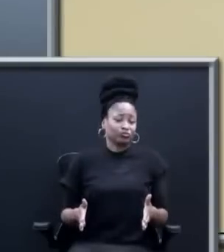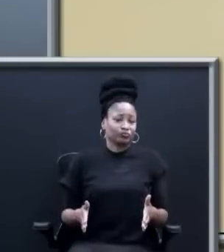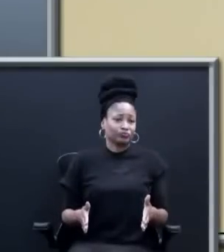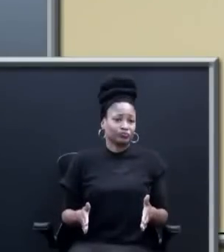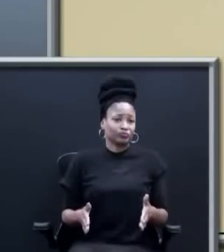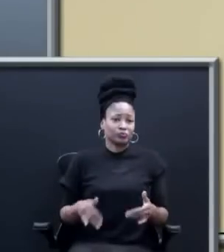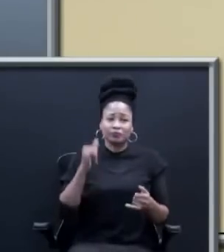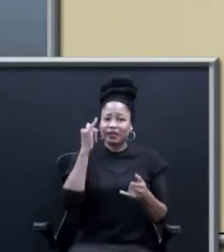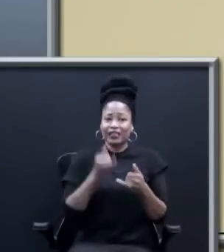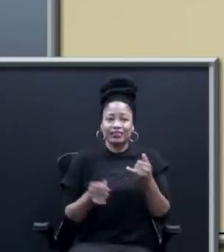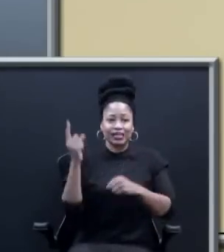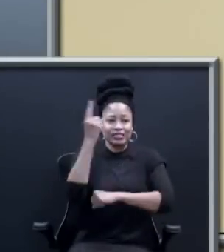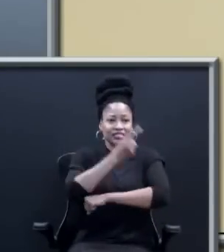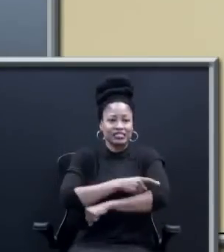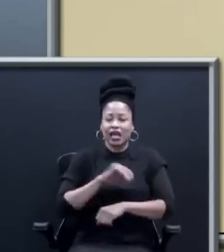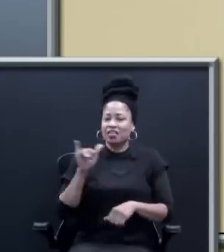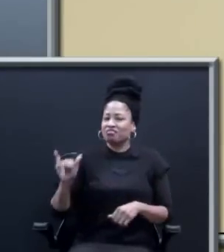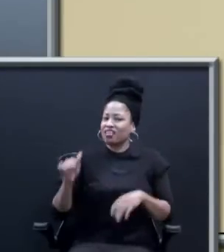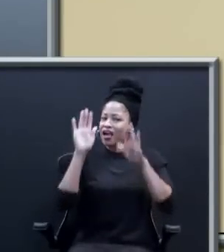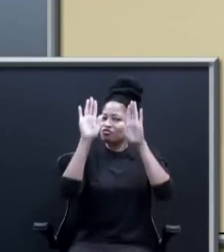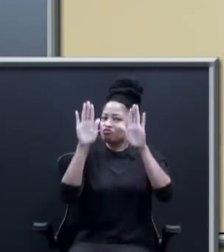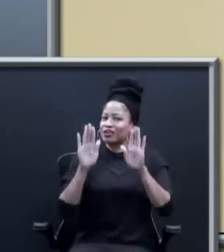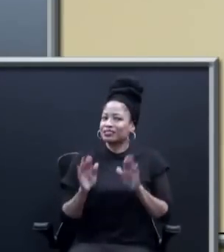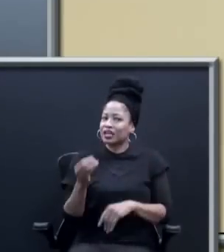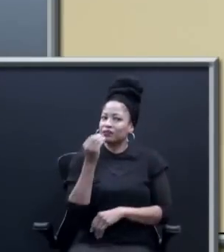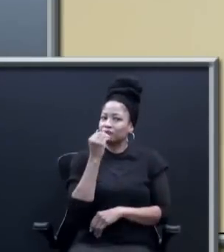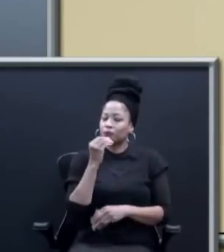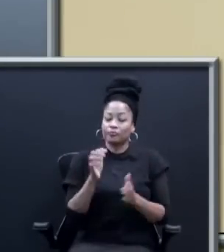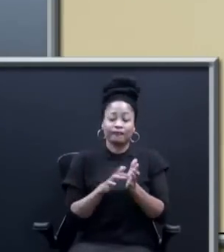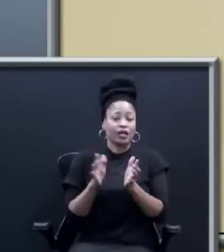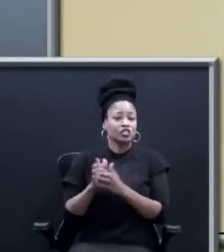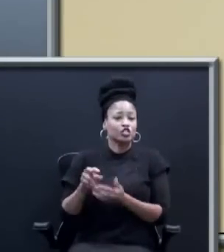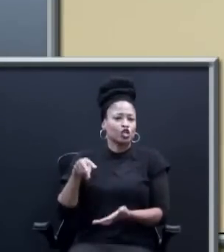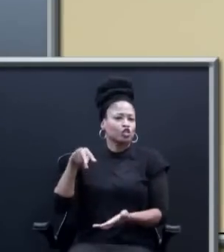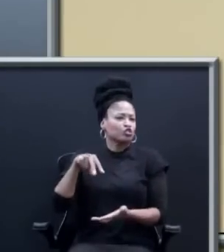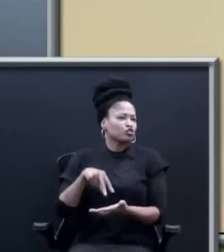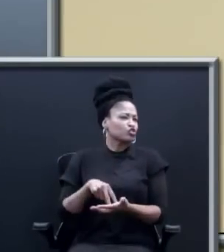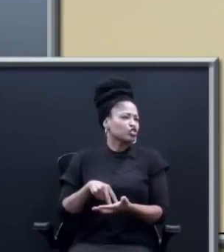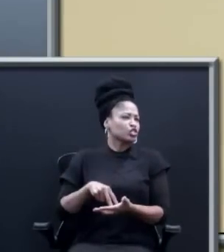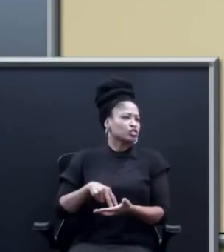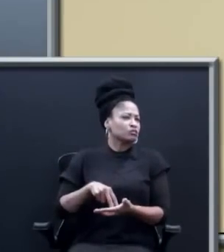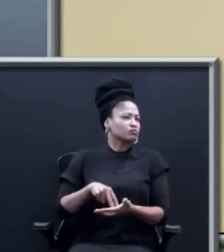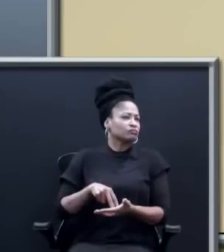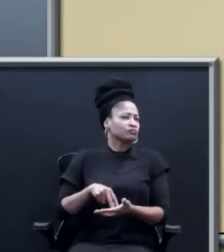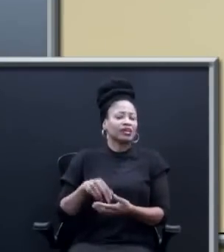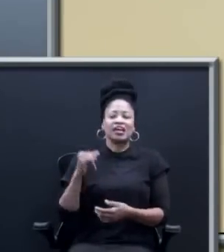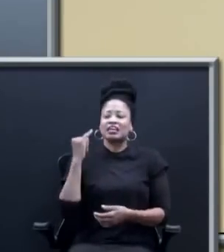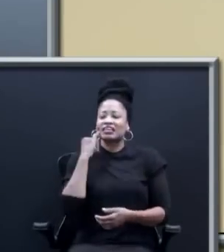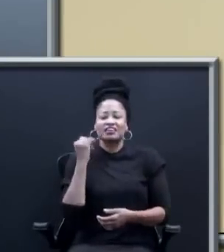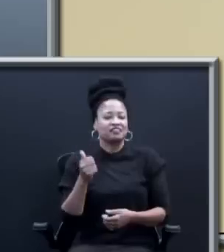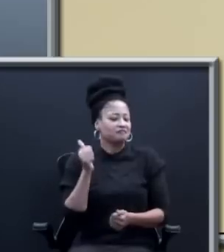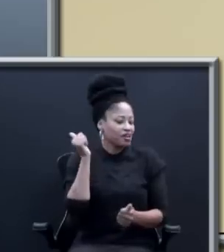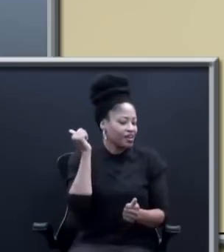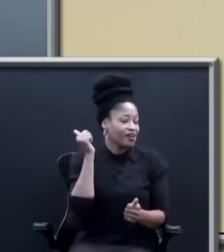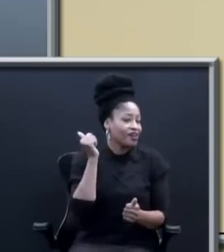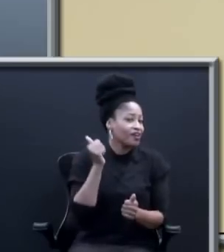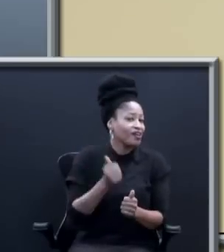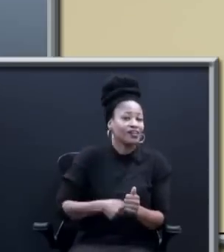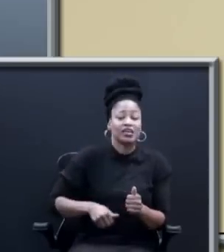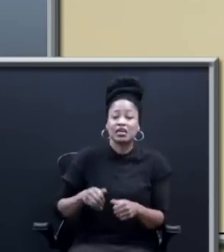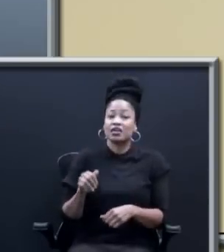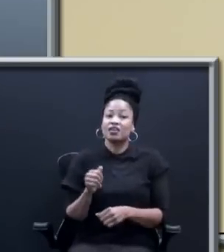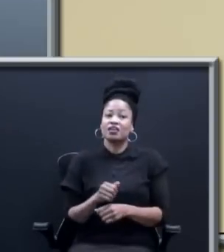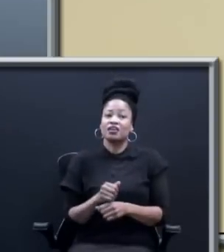last day, that great day of the feast, Jesus stood and cried, saying, if any man thirst, let him come unto me